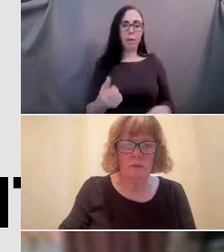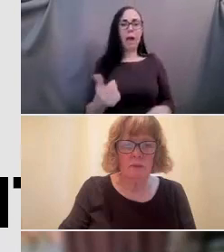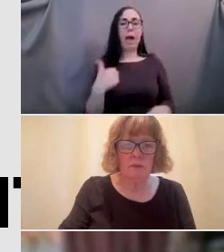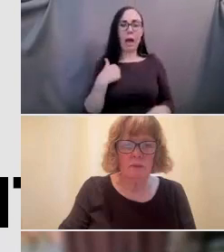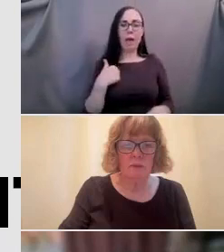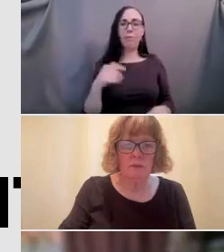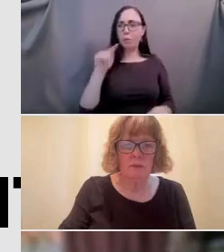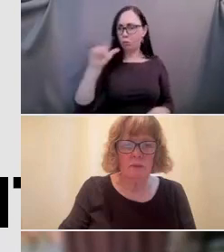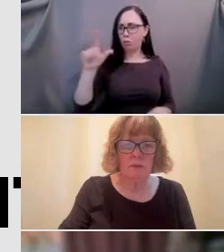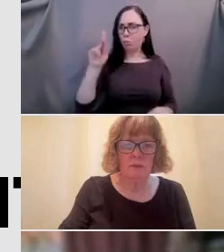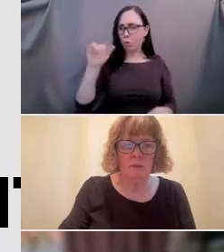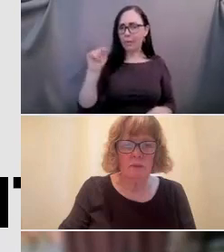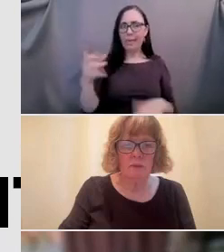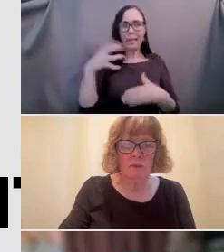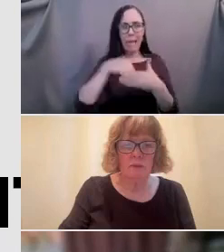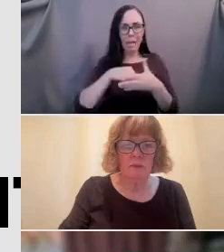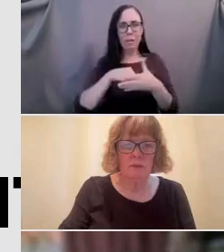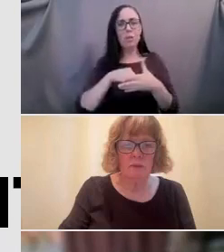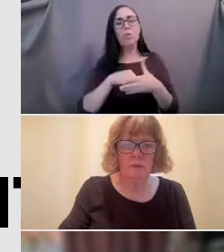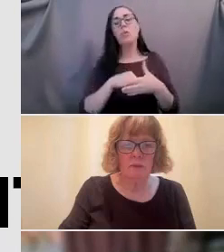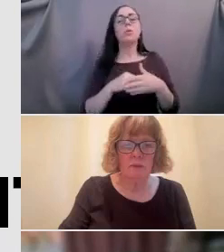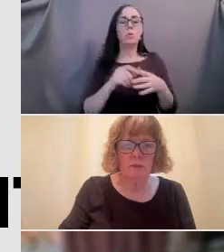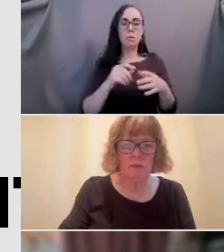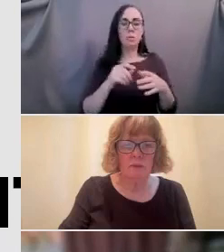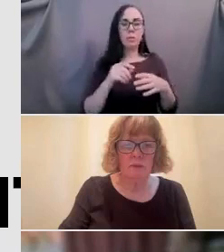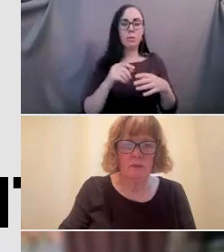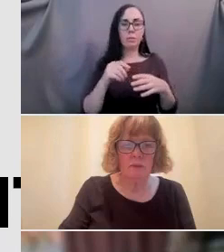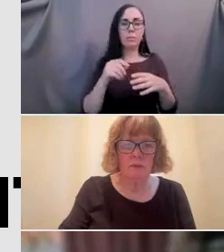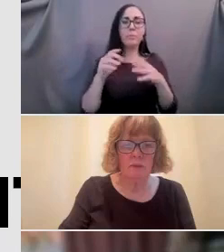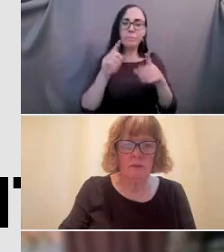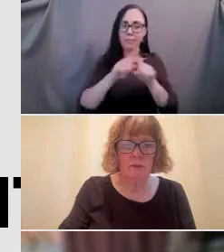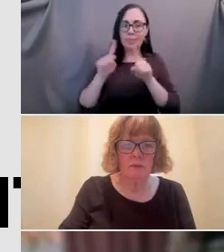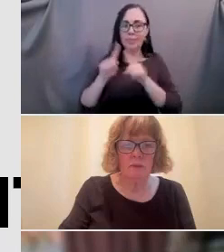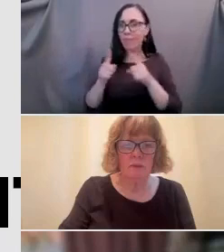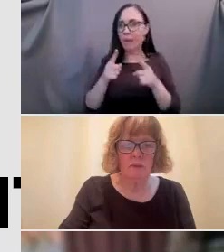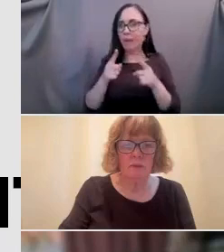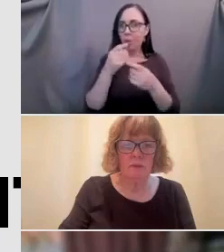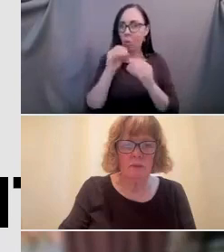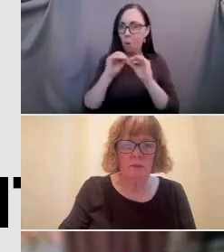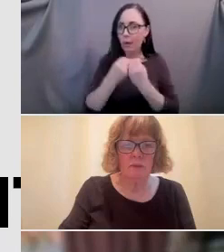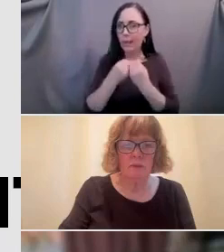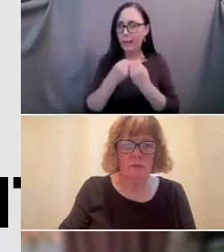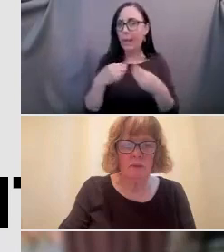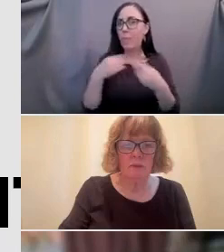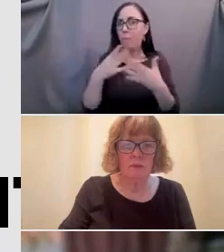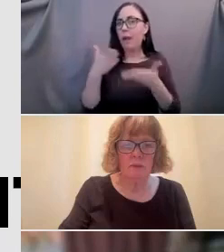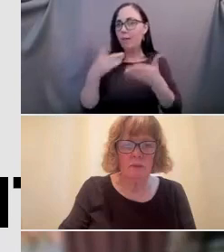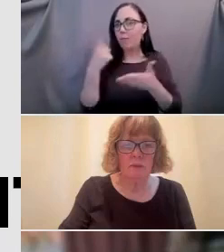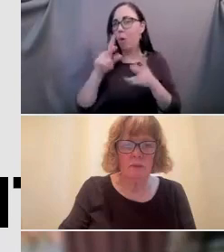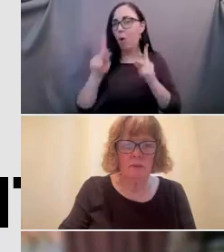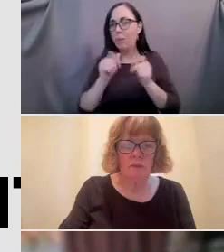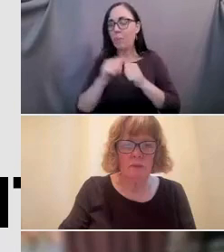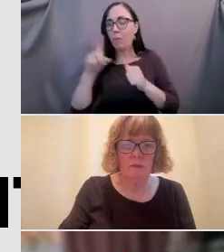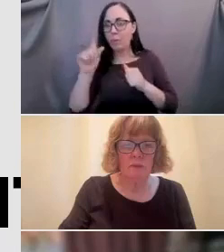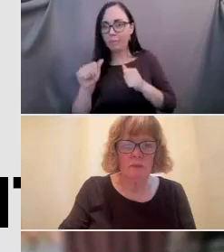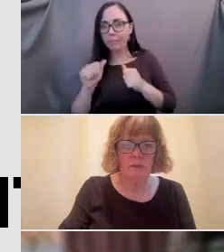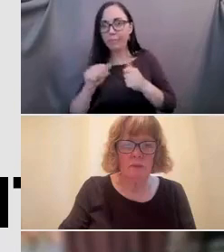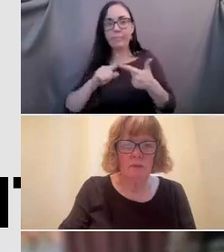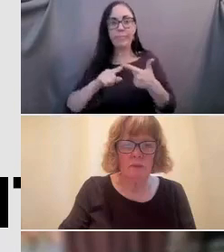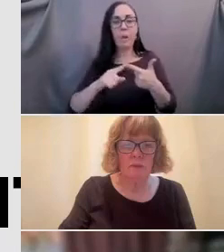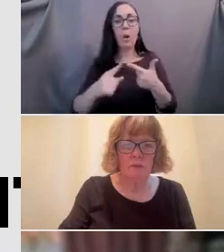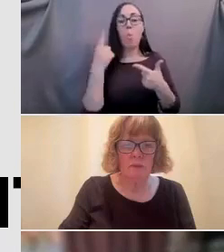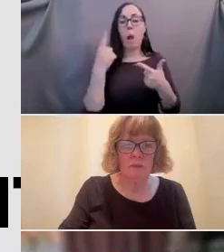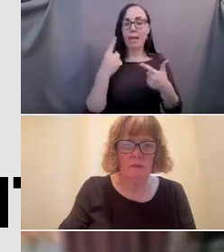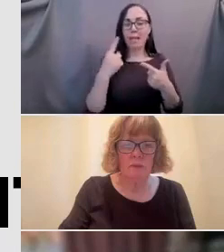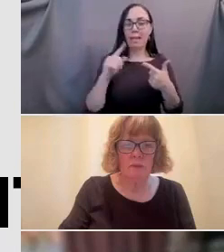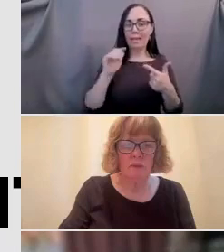violence organizations who serve individuals living with disabilities. One of them is a tool for competency for disability organizations